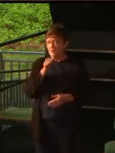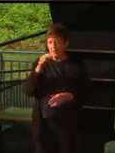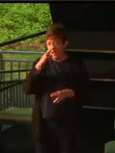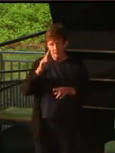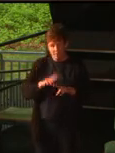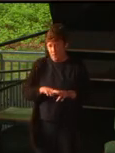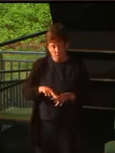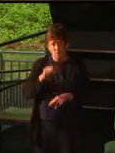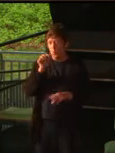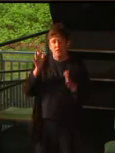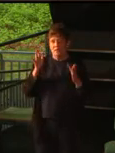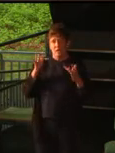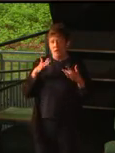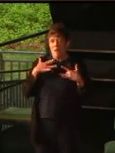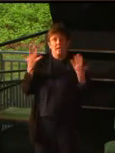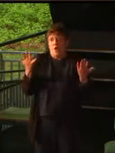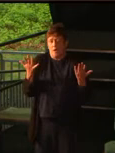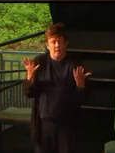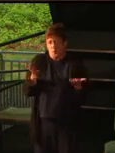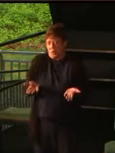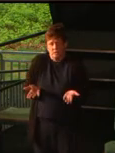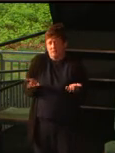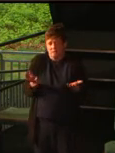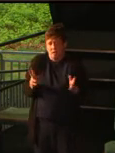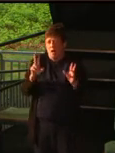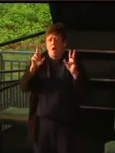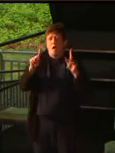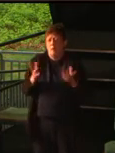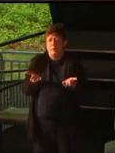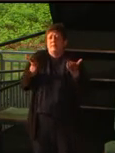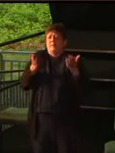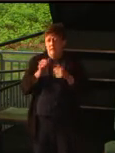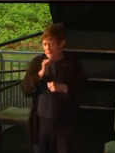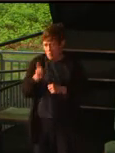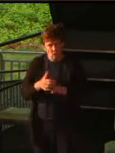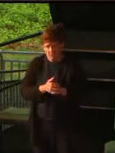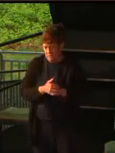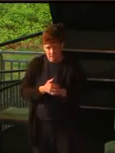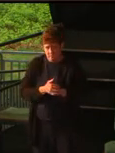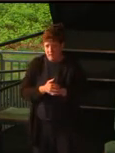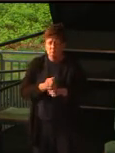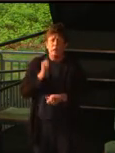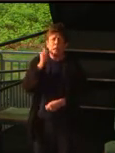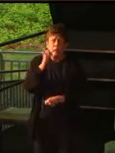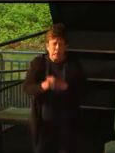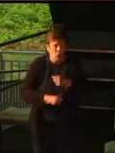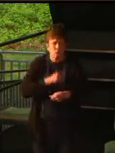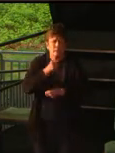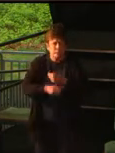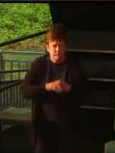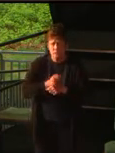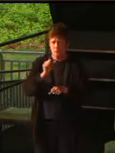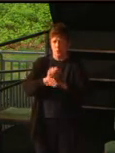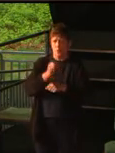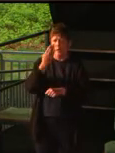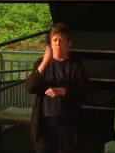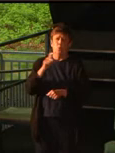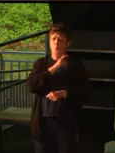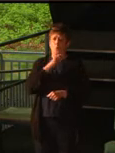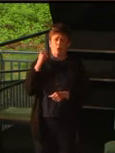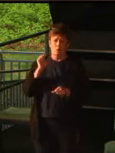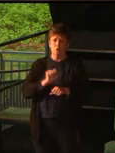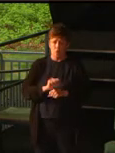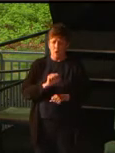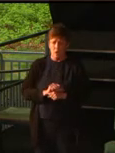lighthearted, or uplifting. I spent years and years working blue-collar jobs, the most